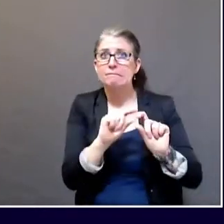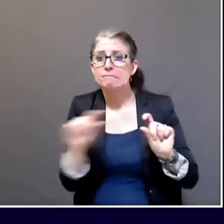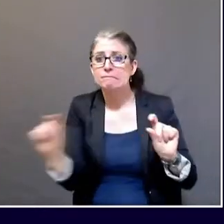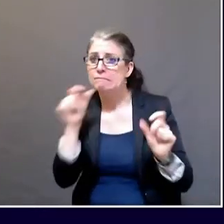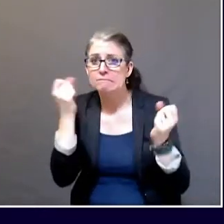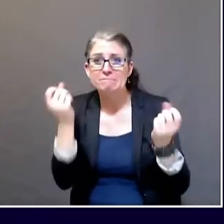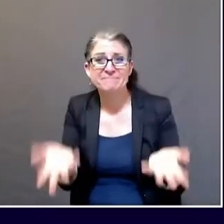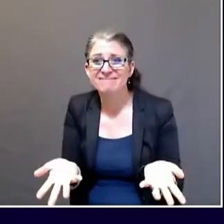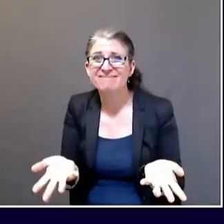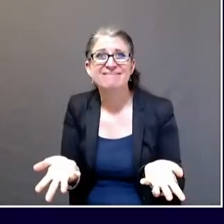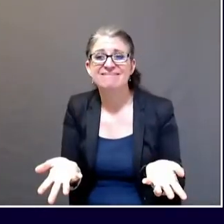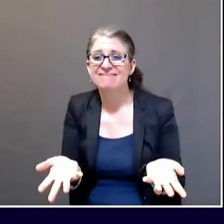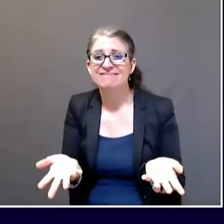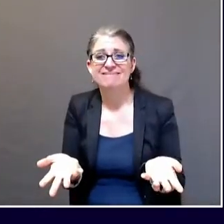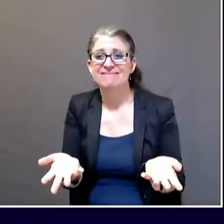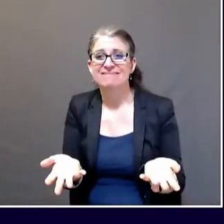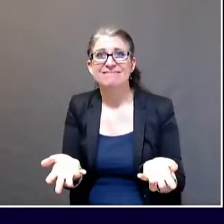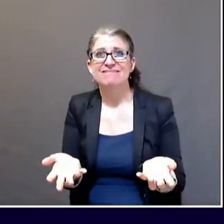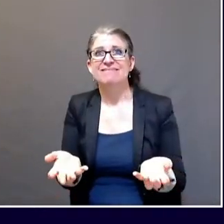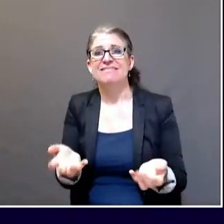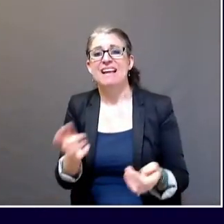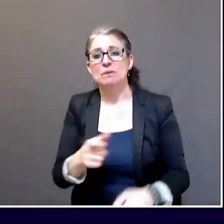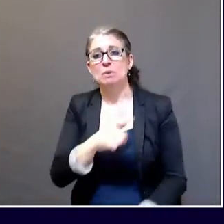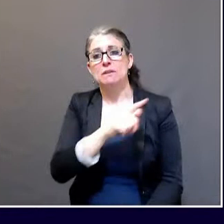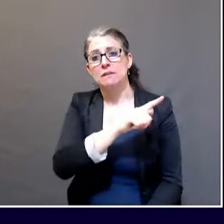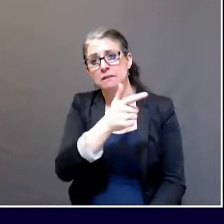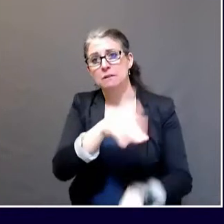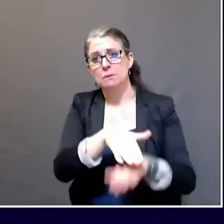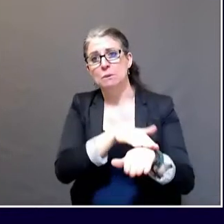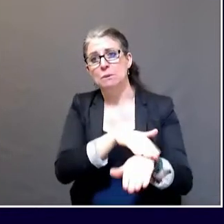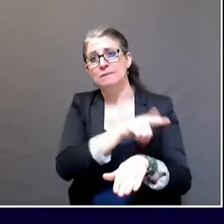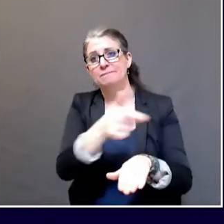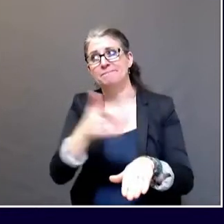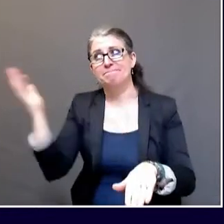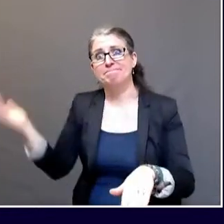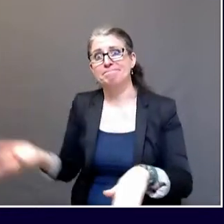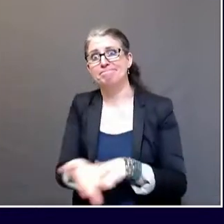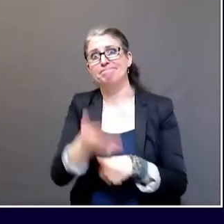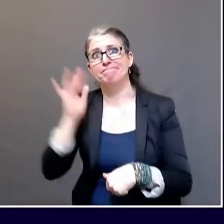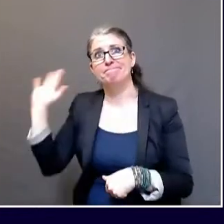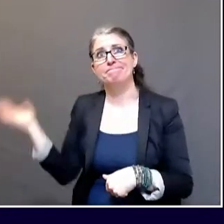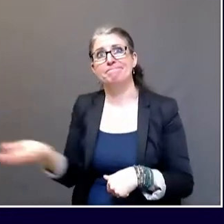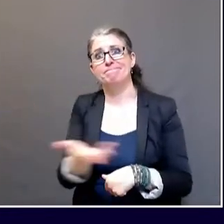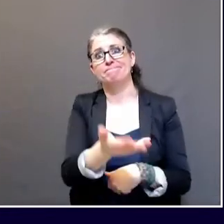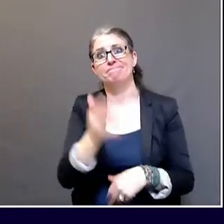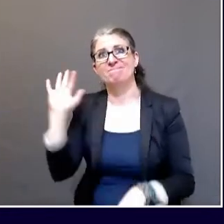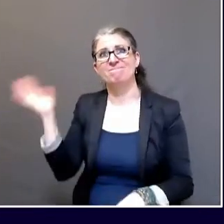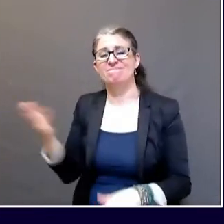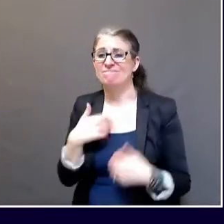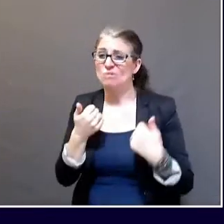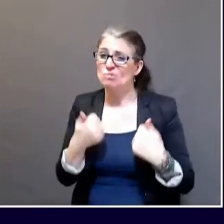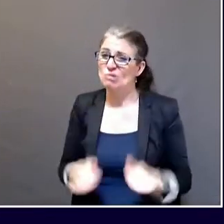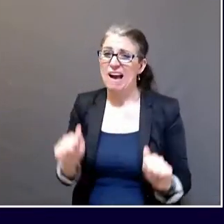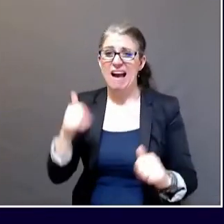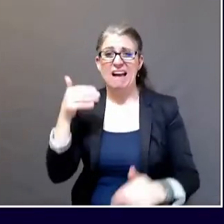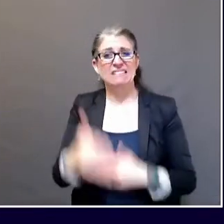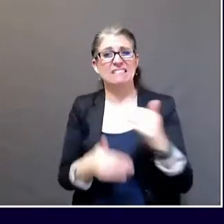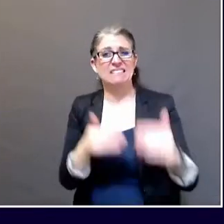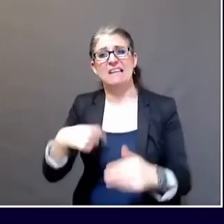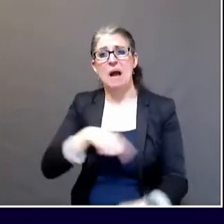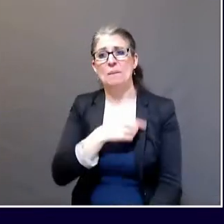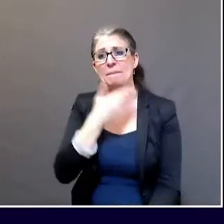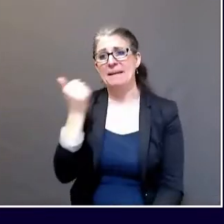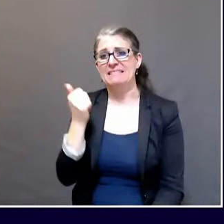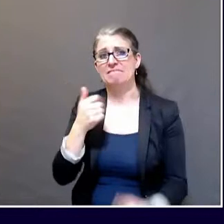working with healthcare systems so that their call centers can address that capacity. It's unfortunate, we recognize, but we ask